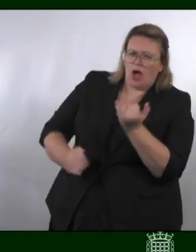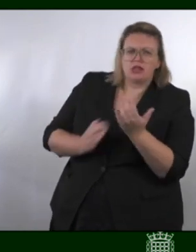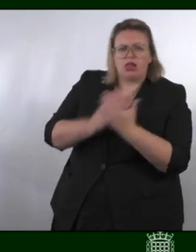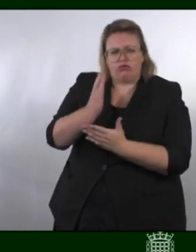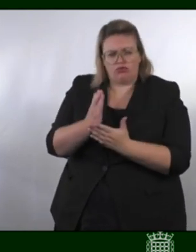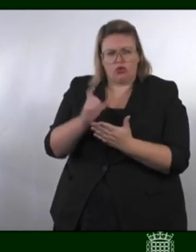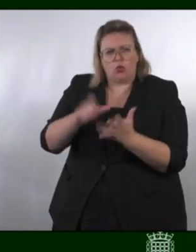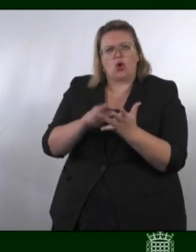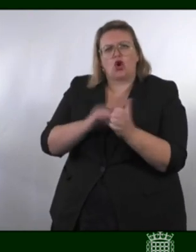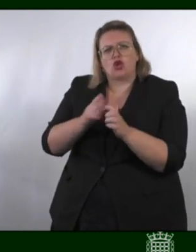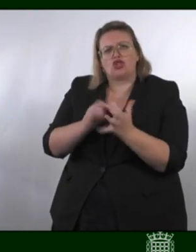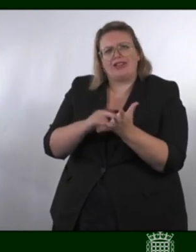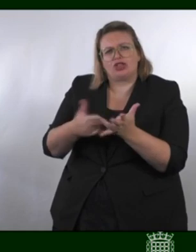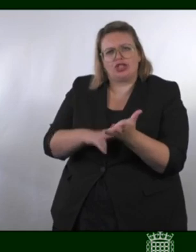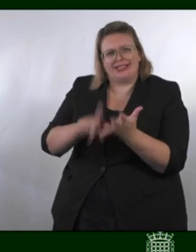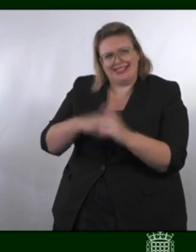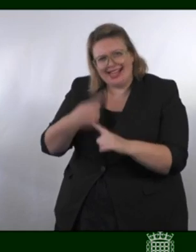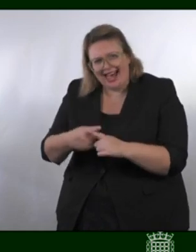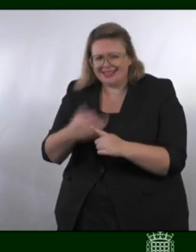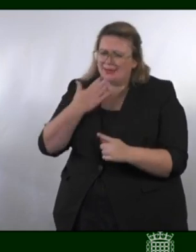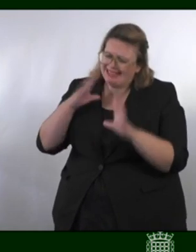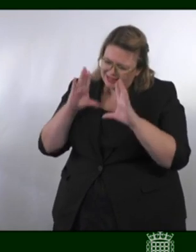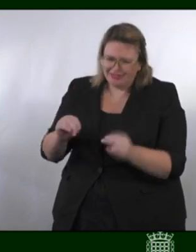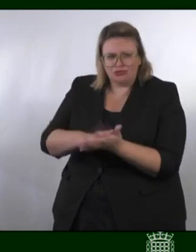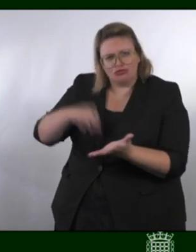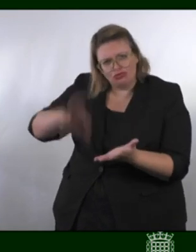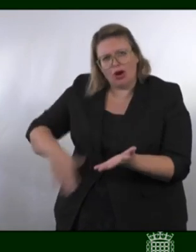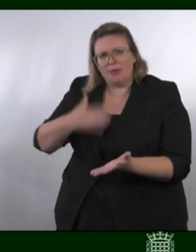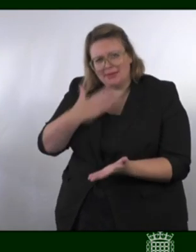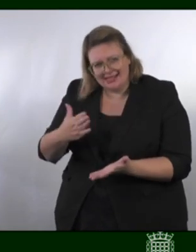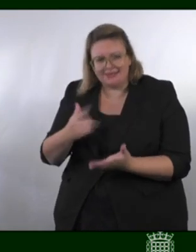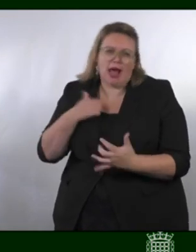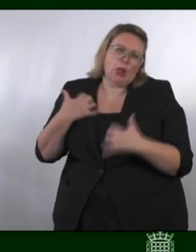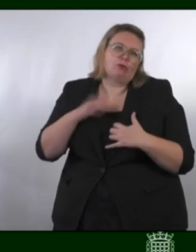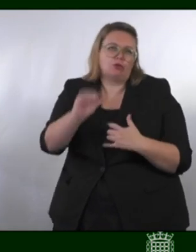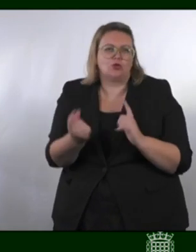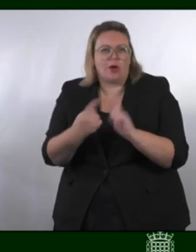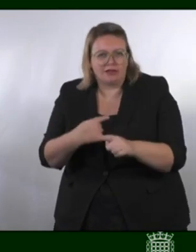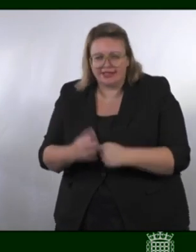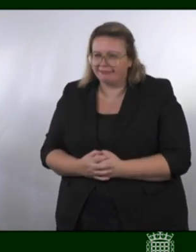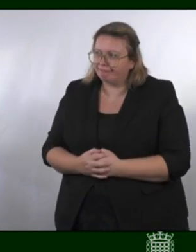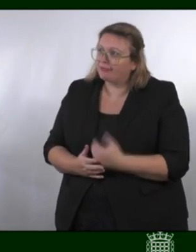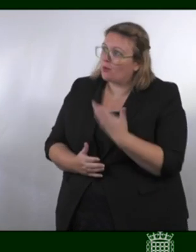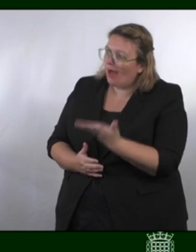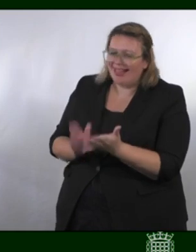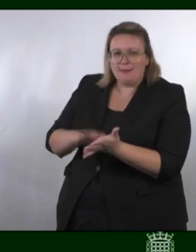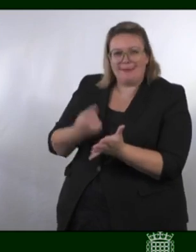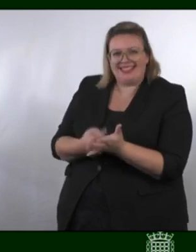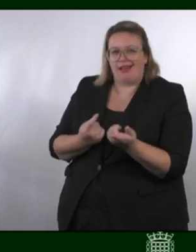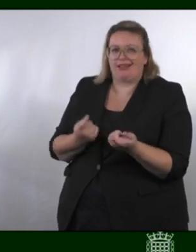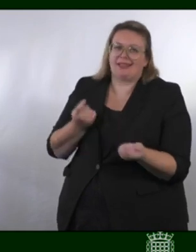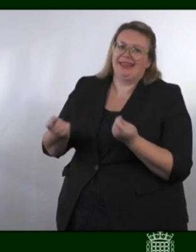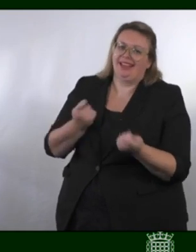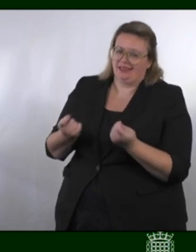dreadful plan? I look forward to his answer. Mr. Speaker, I must respectfully inform the Honourable Lady that